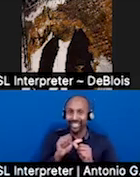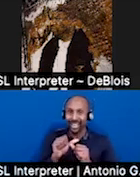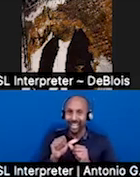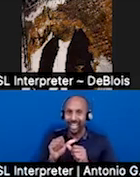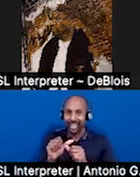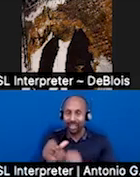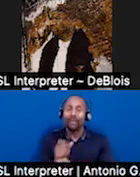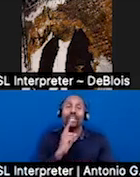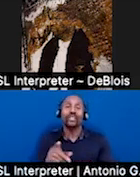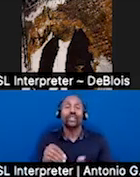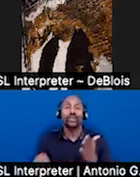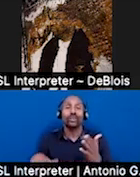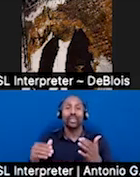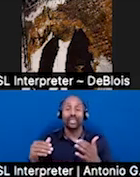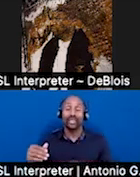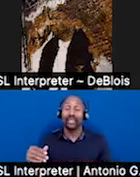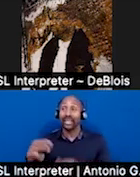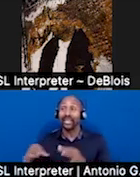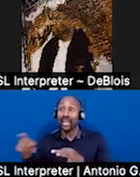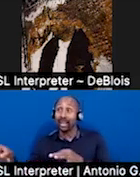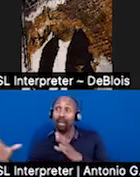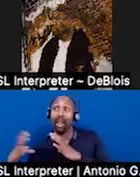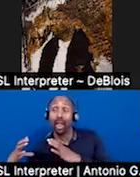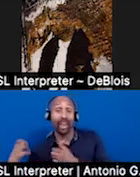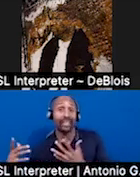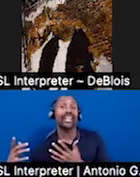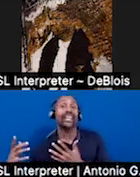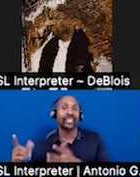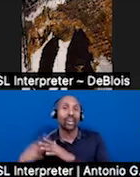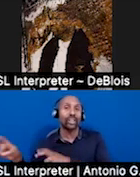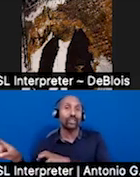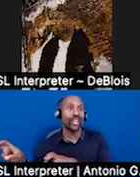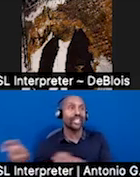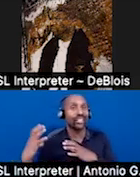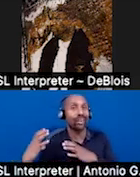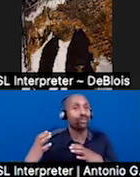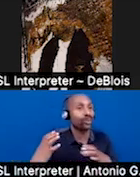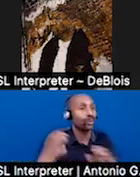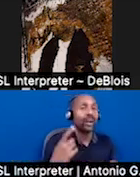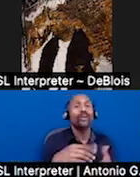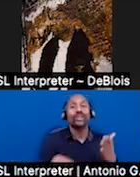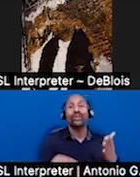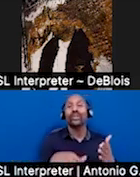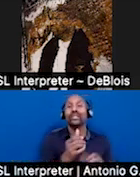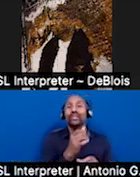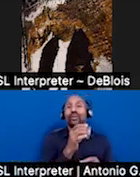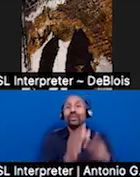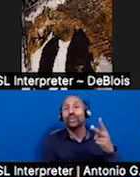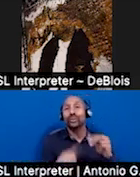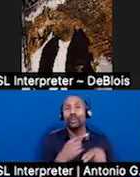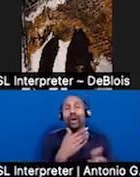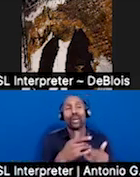and responsibility for making choices about their access. So I think all of, that's sort of a picture